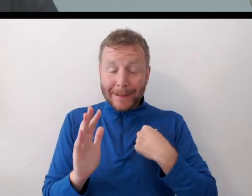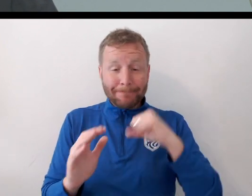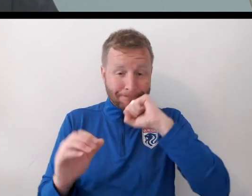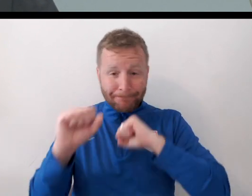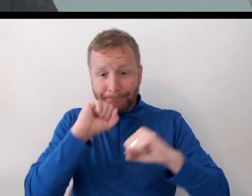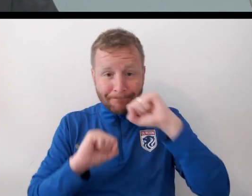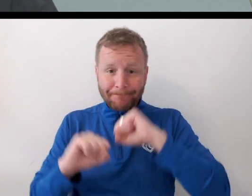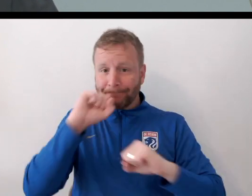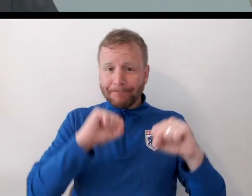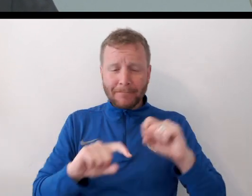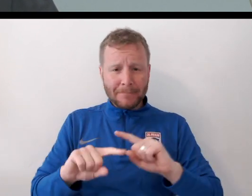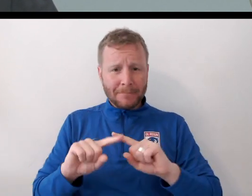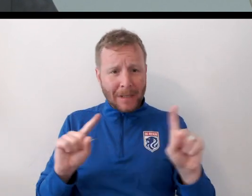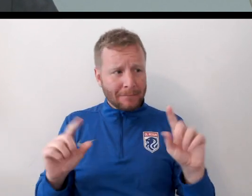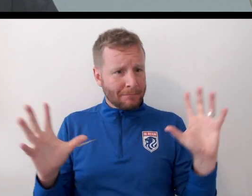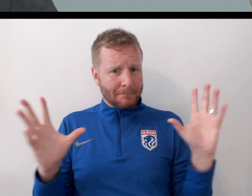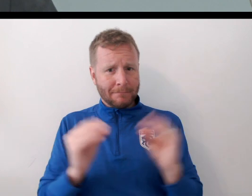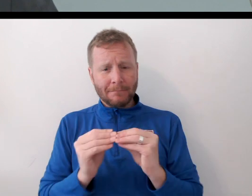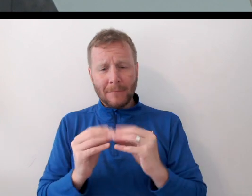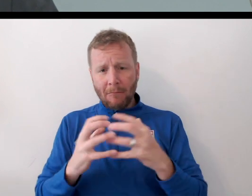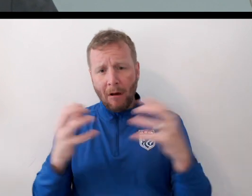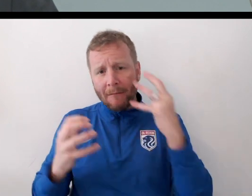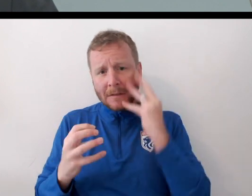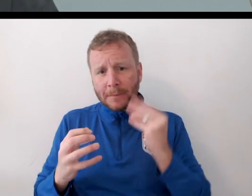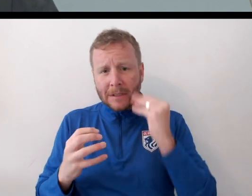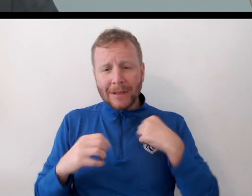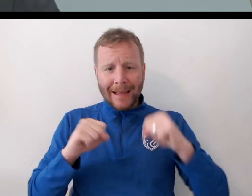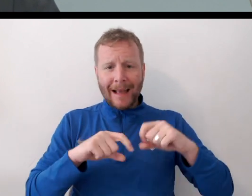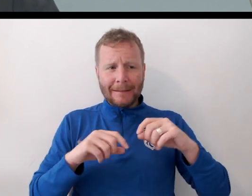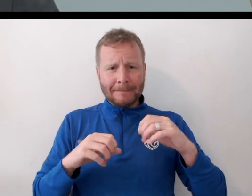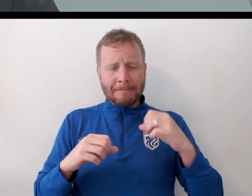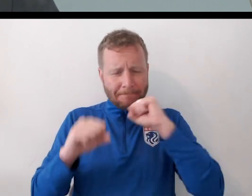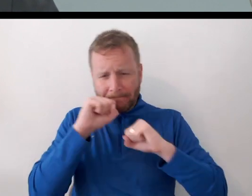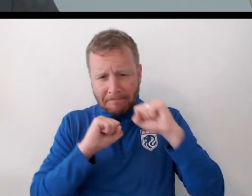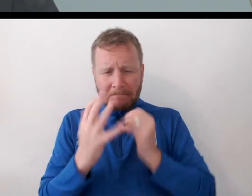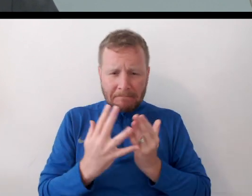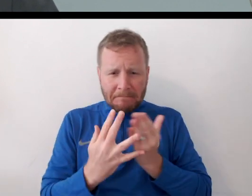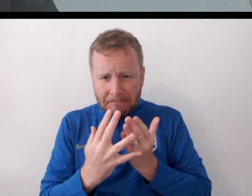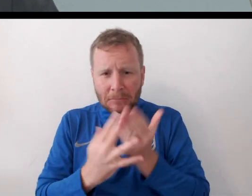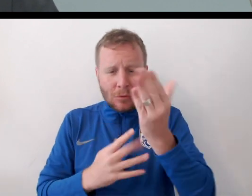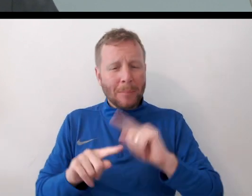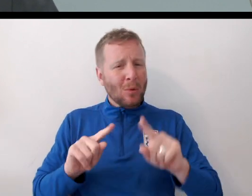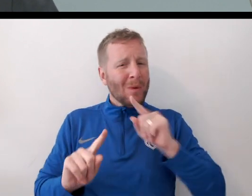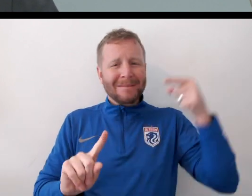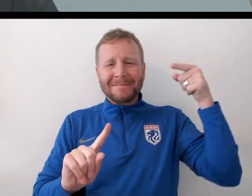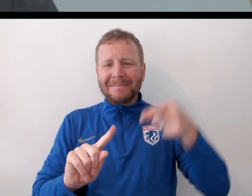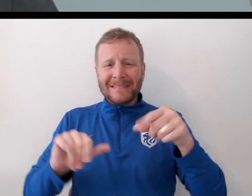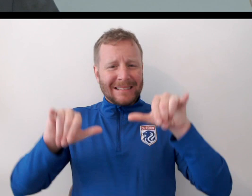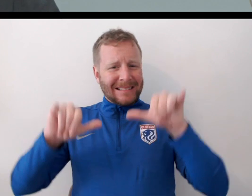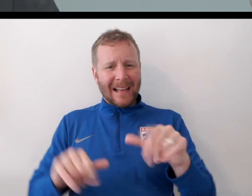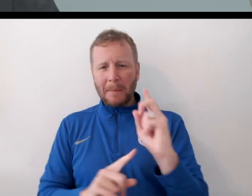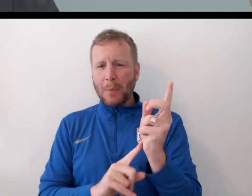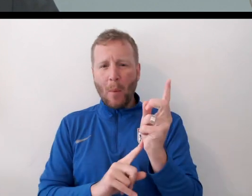some challenges, but you know, we have a lot of experience on the team, and so I think we can always fight through that. But yeah, I think it's just staying present and knowing